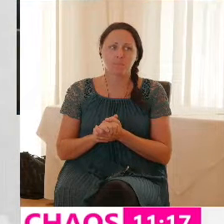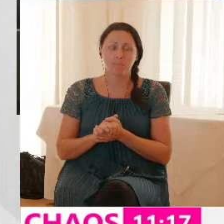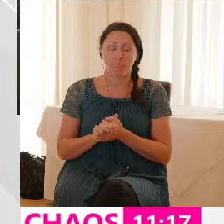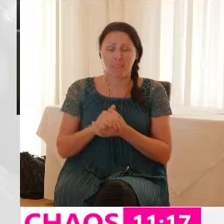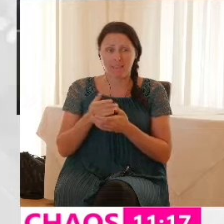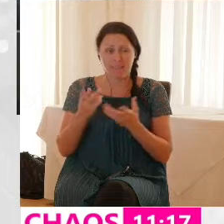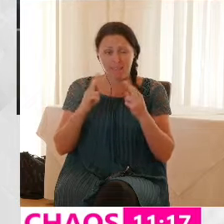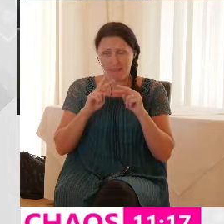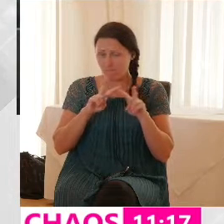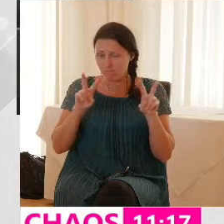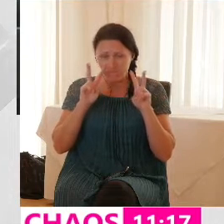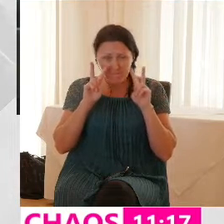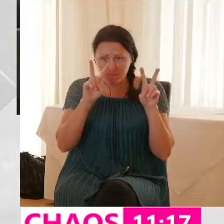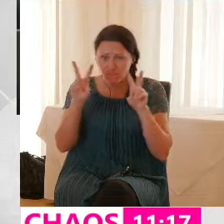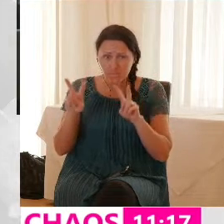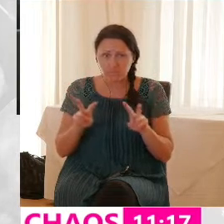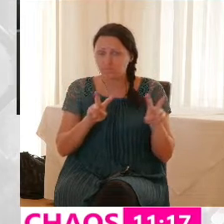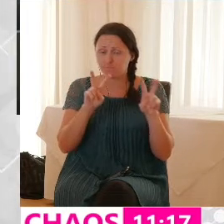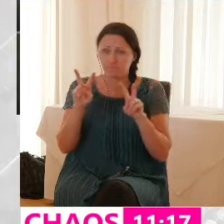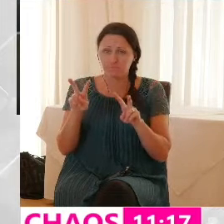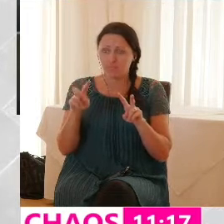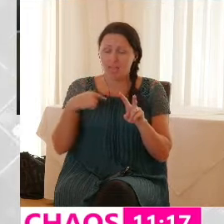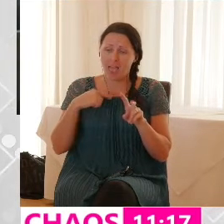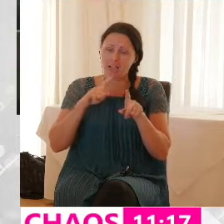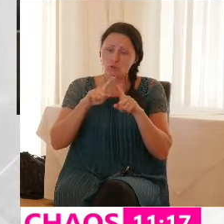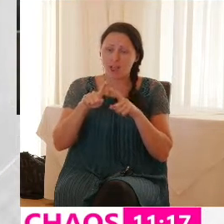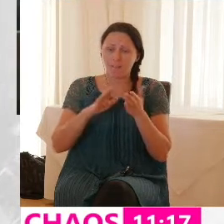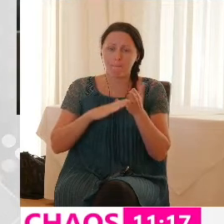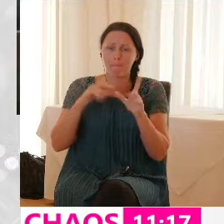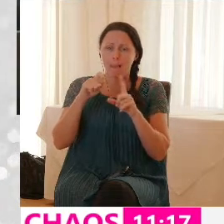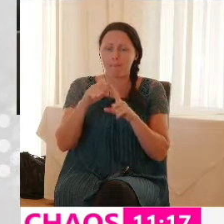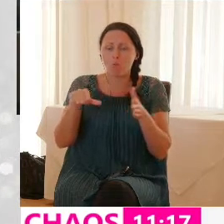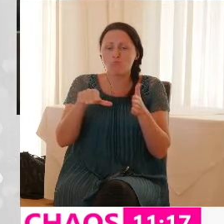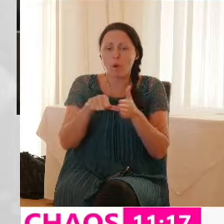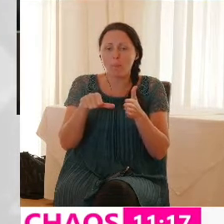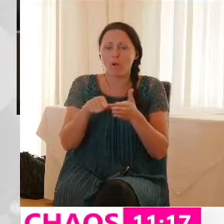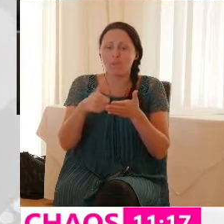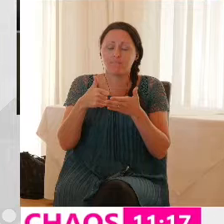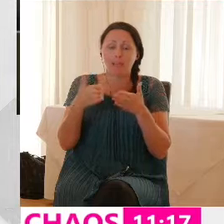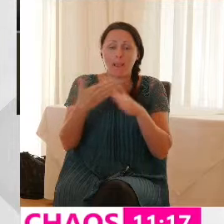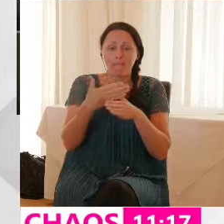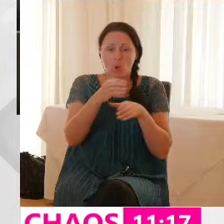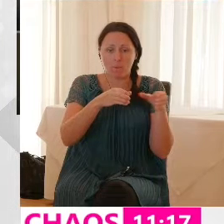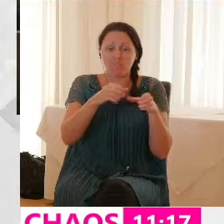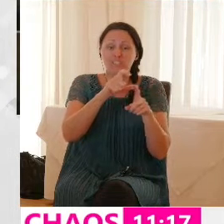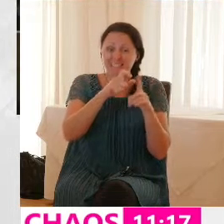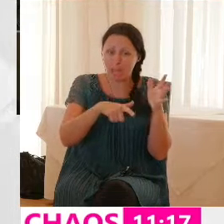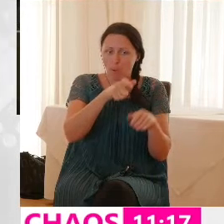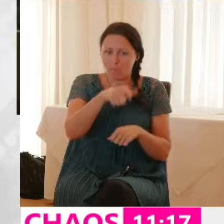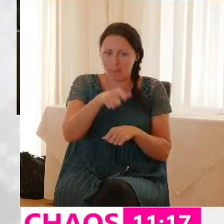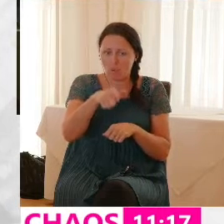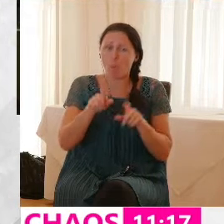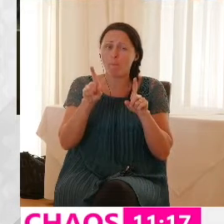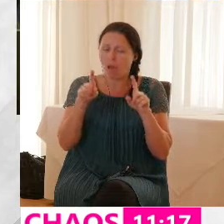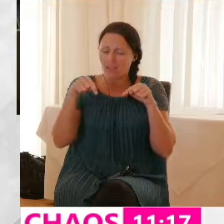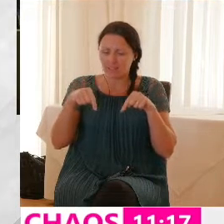see that I just tried to map the problem of employment for disabled people, but this system is